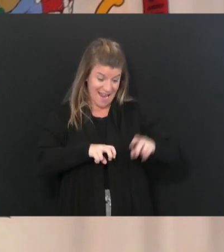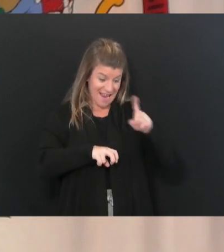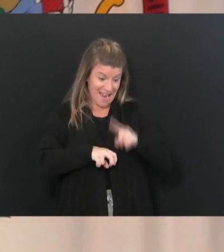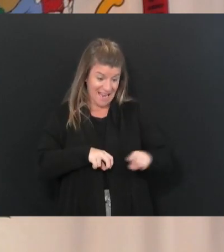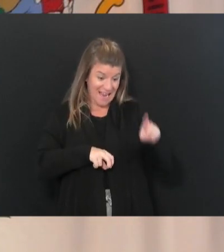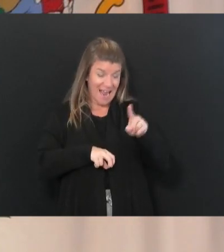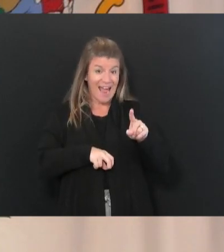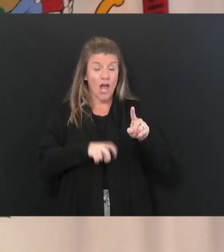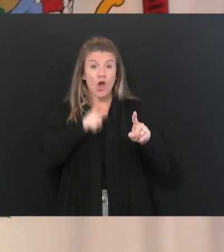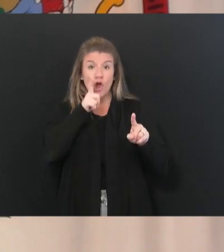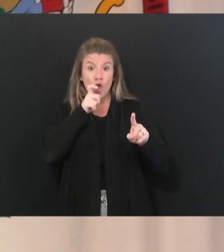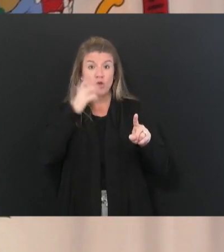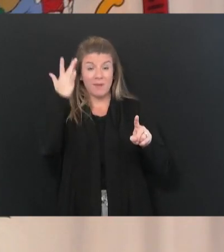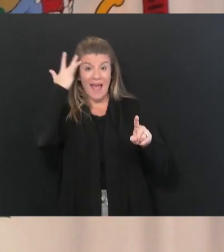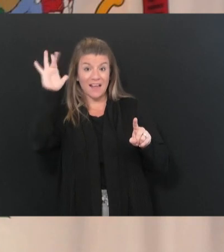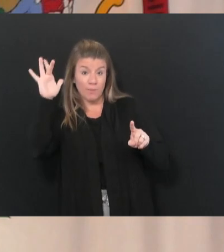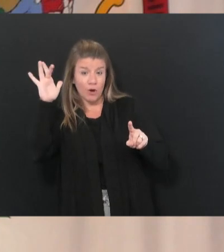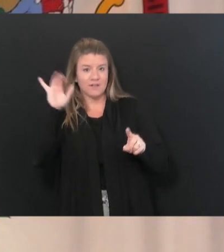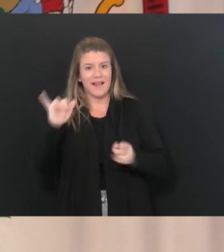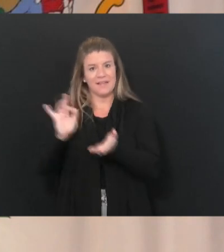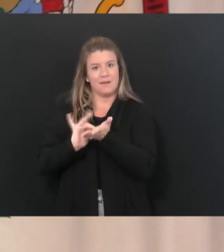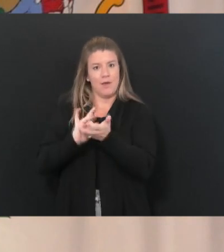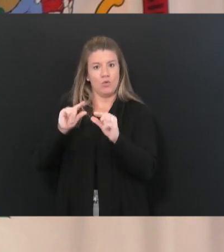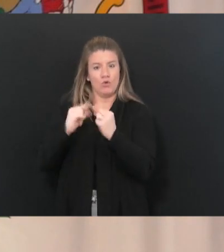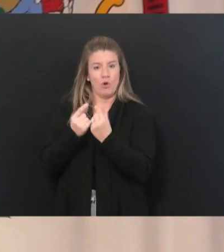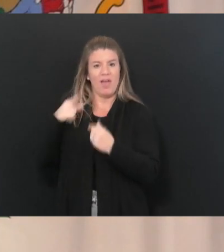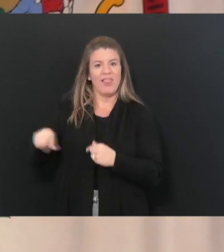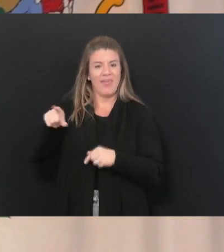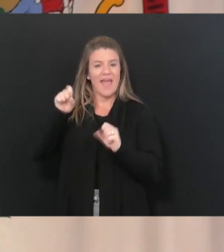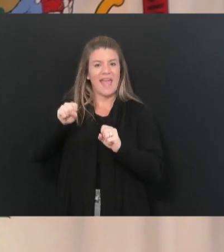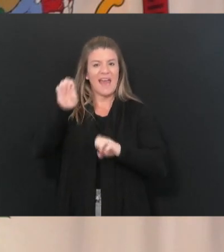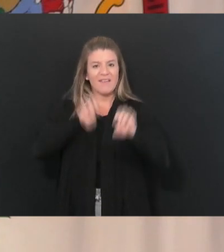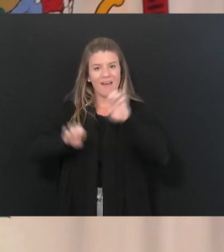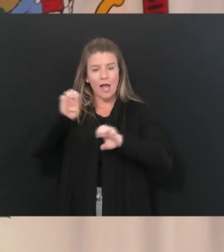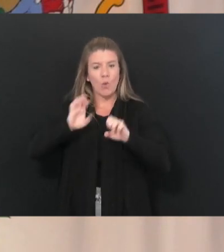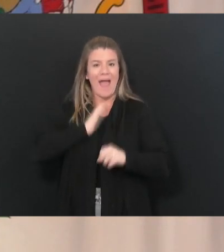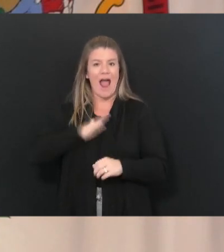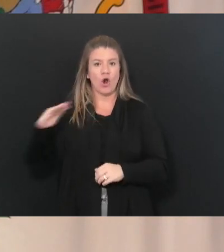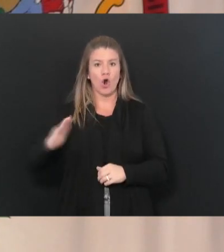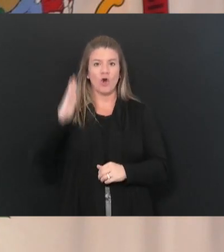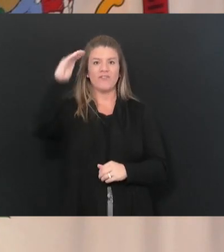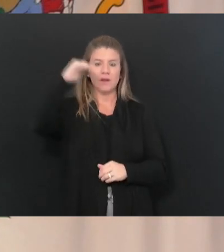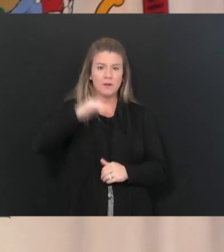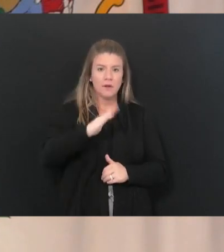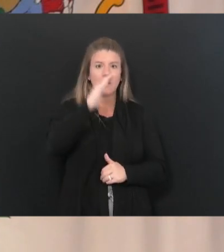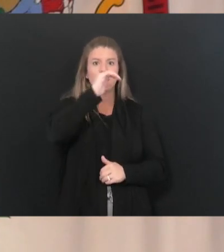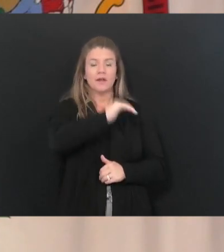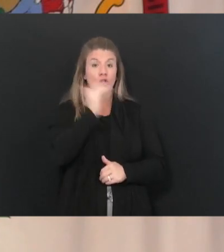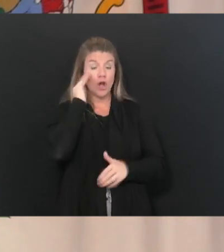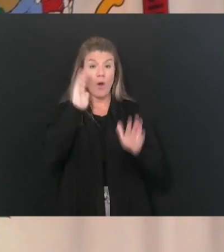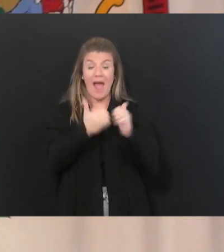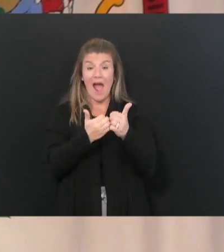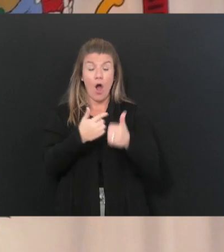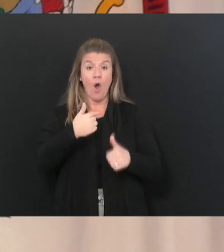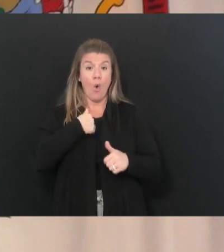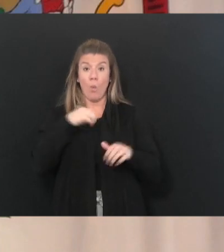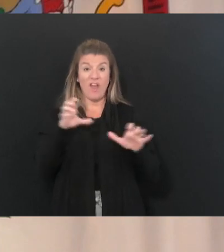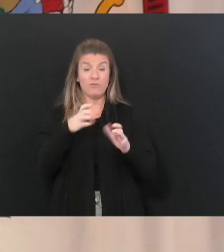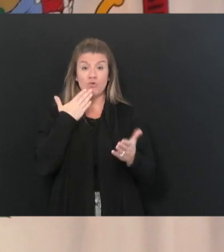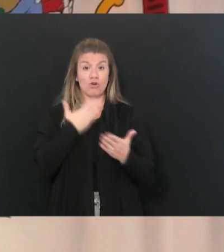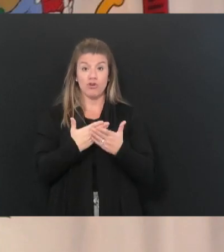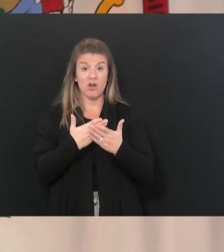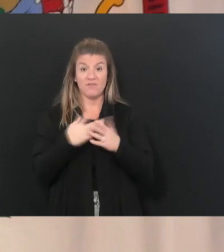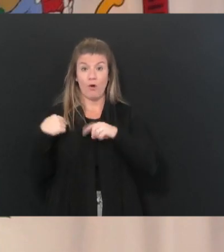the expertise in evaluating our curve as to how we've been doing. We've been doing good for a long time,